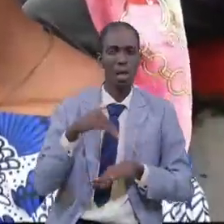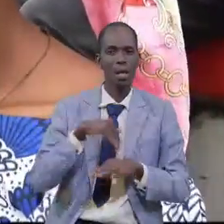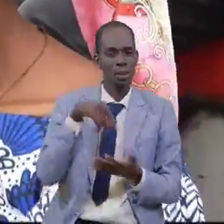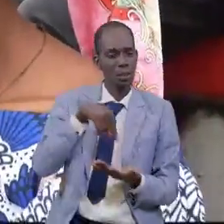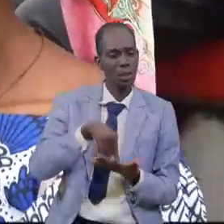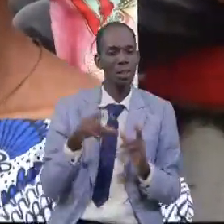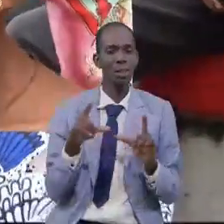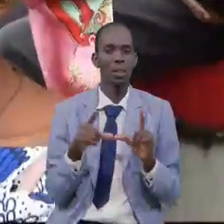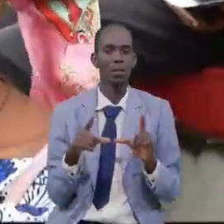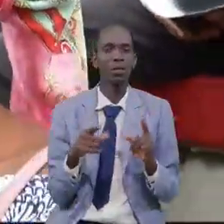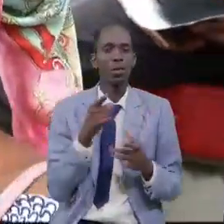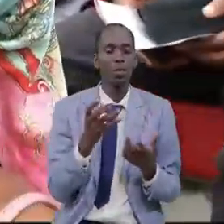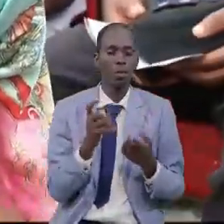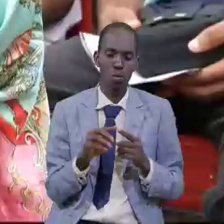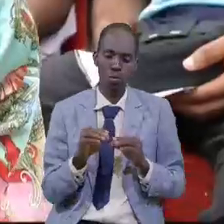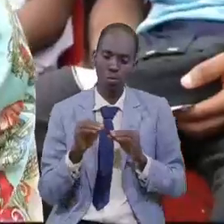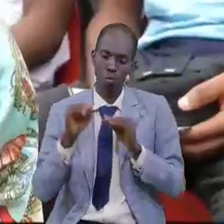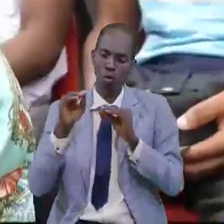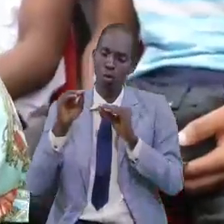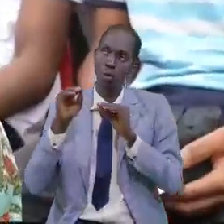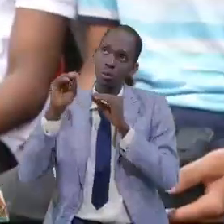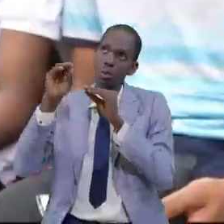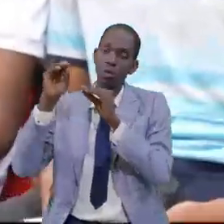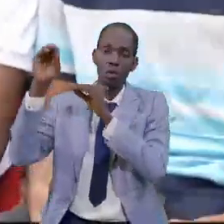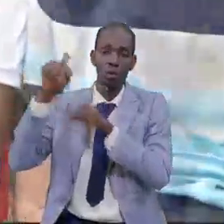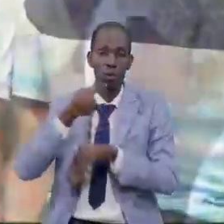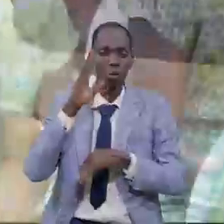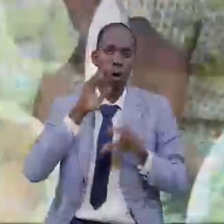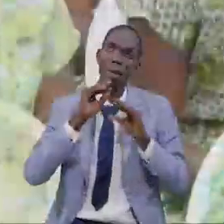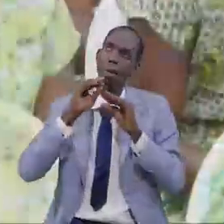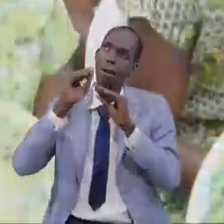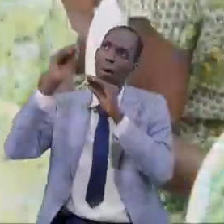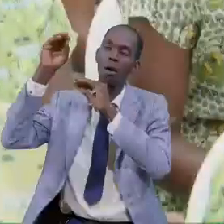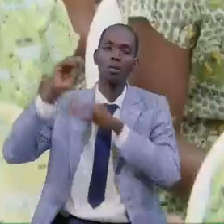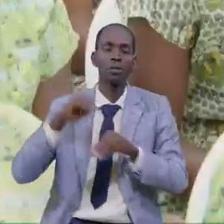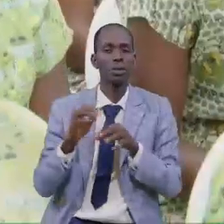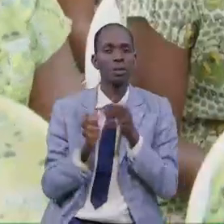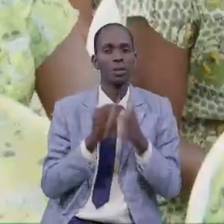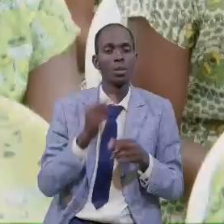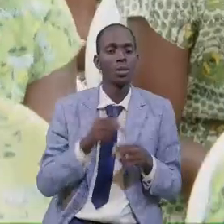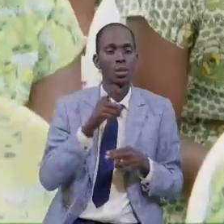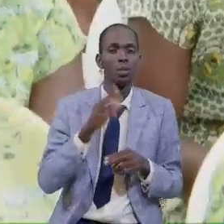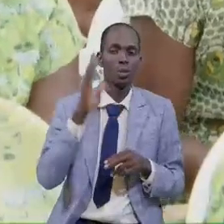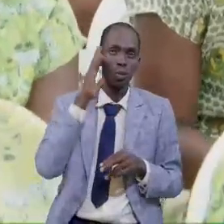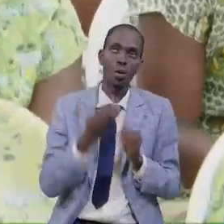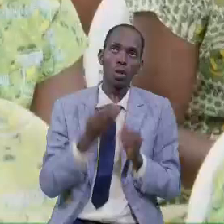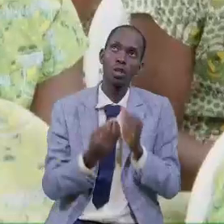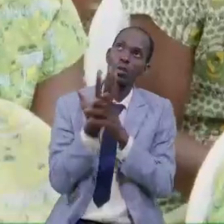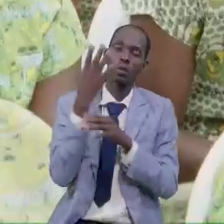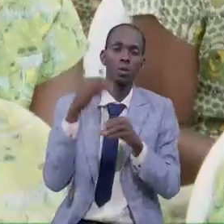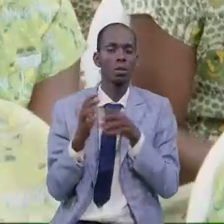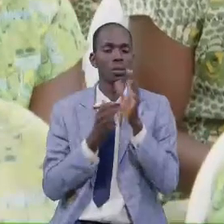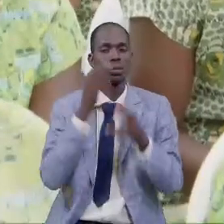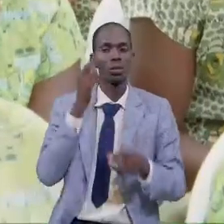and move on and move on. You will move on. I said you will move on,